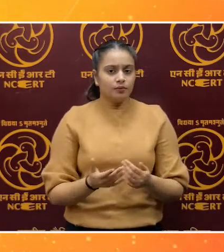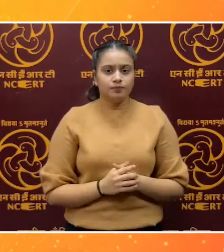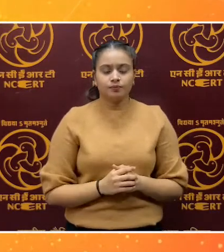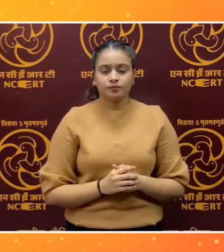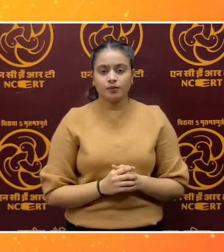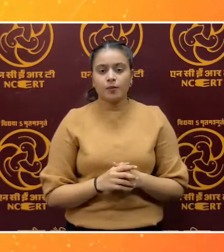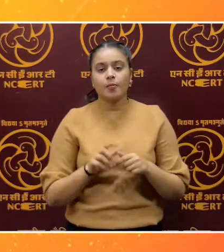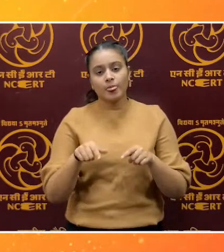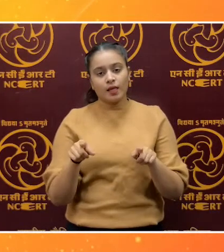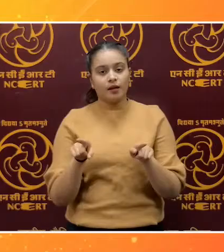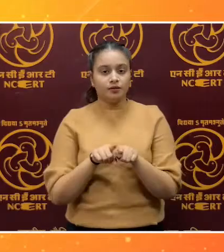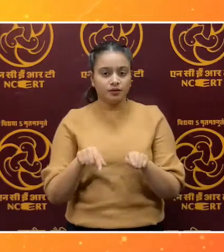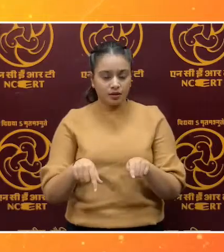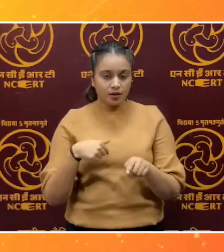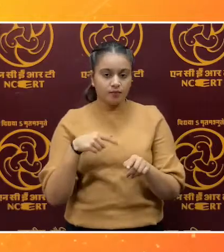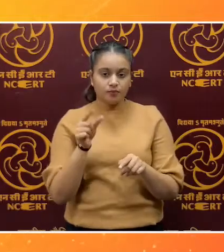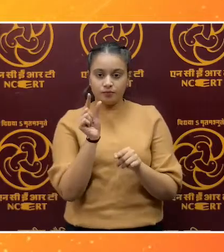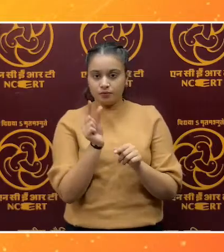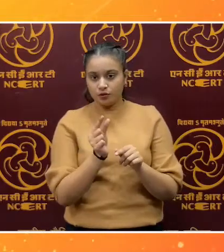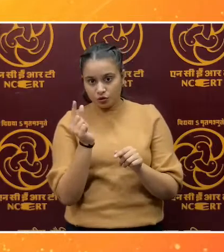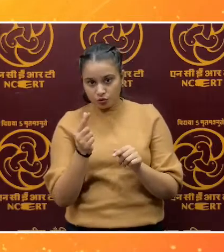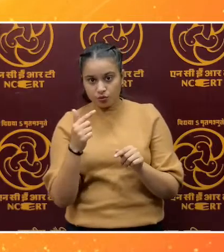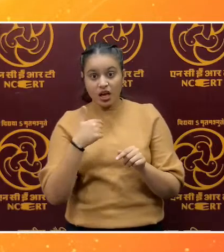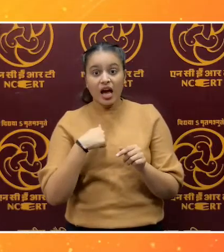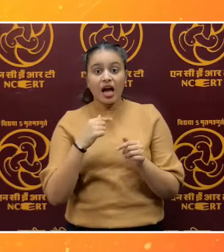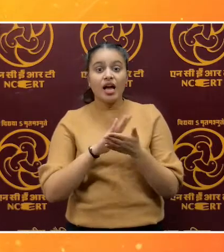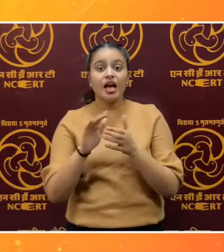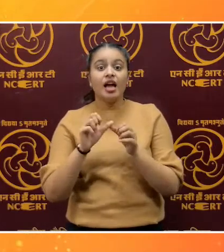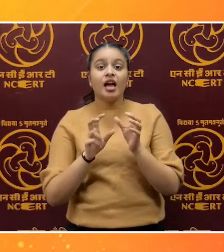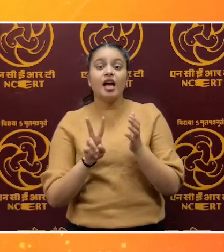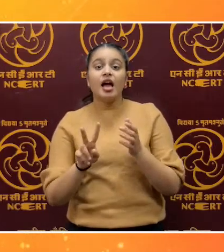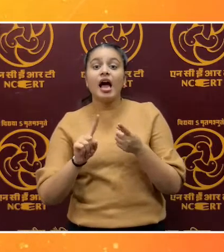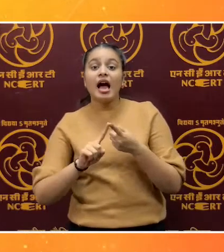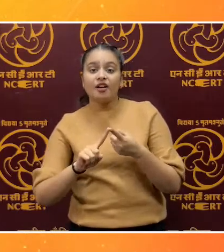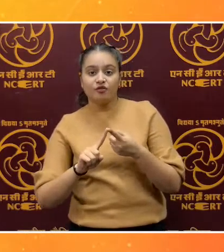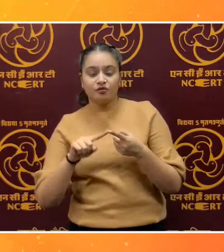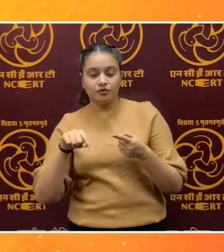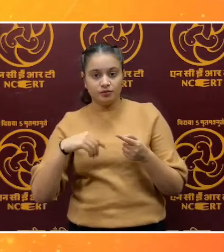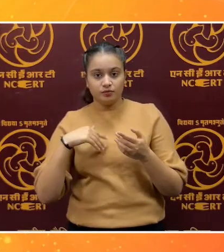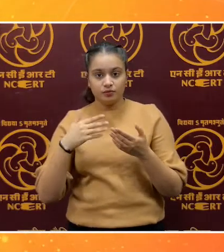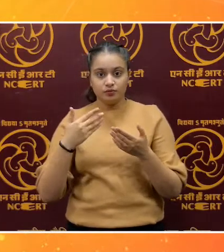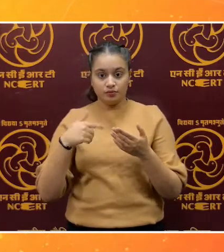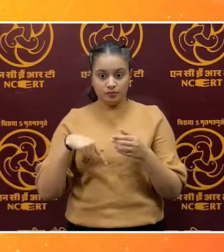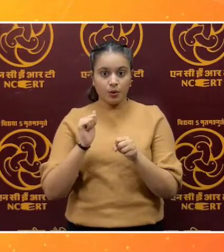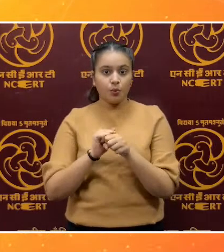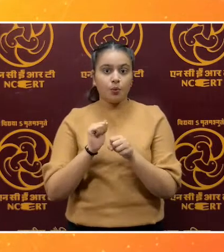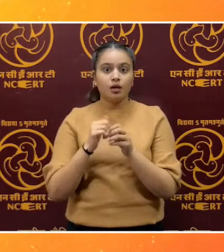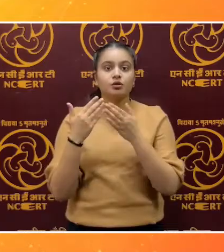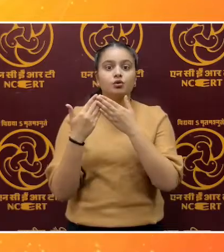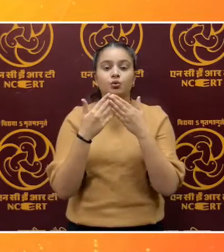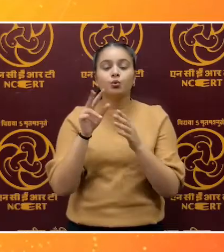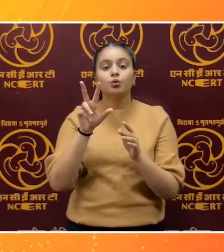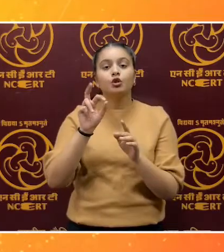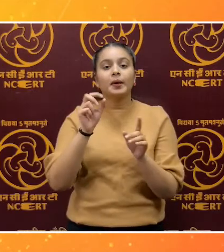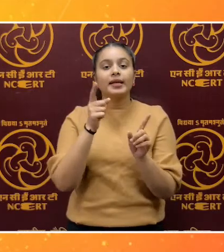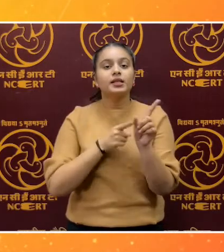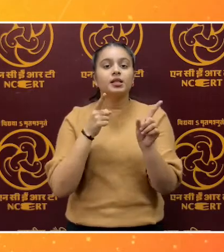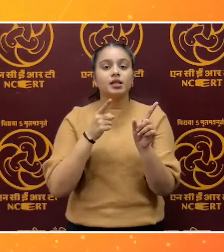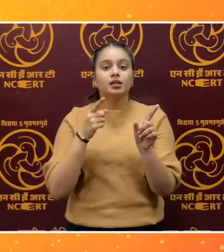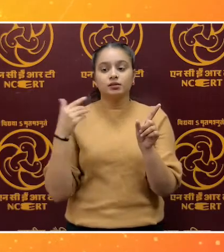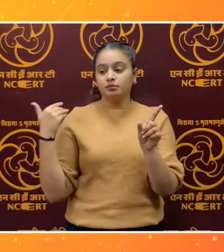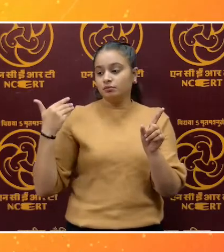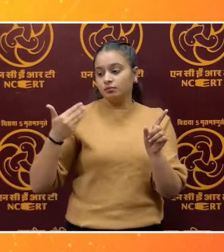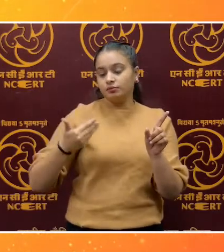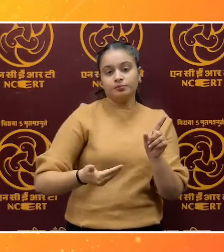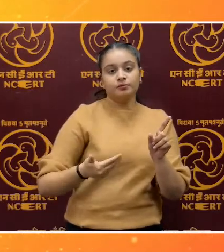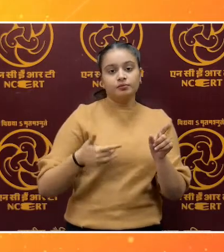only. So that is why I have used this I have. I have worked in school for 20 years. So 20 years, but still I